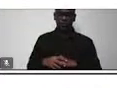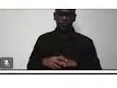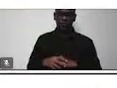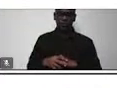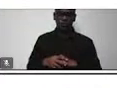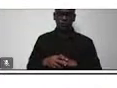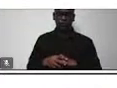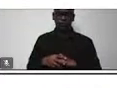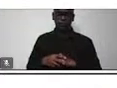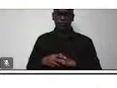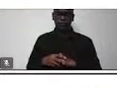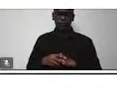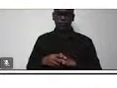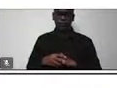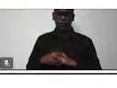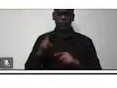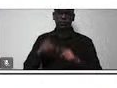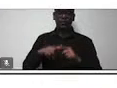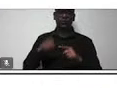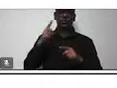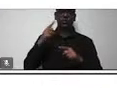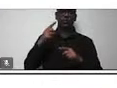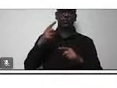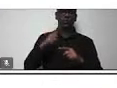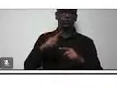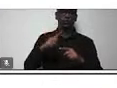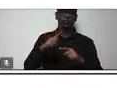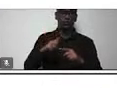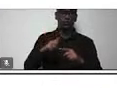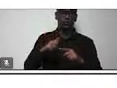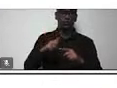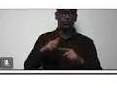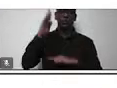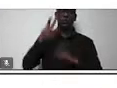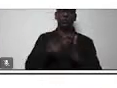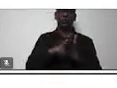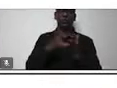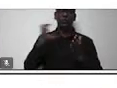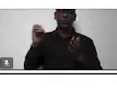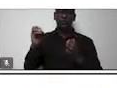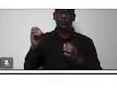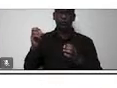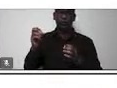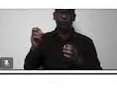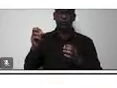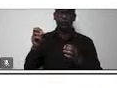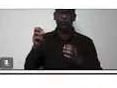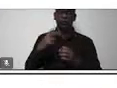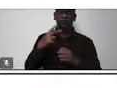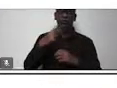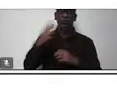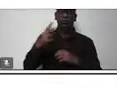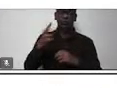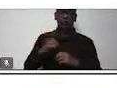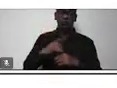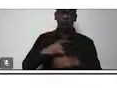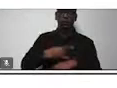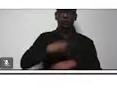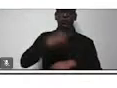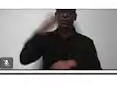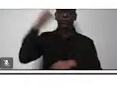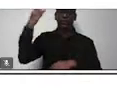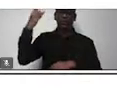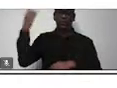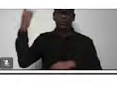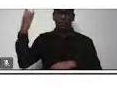And then more than 80 showed that a high percentage of the exports benefit